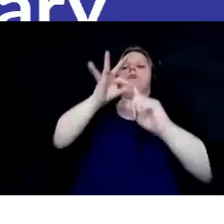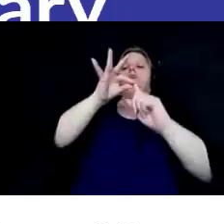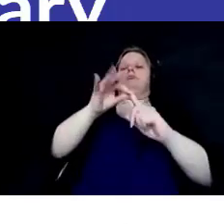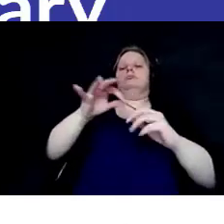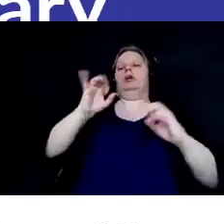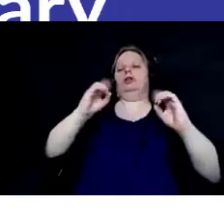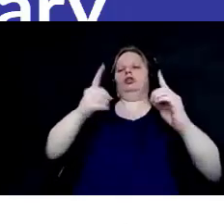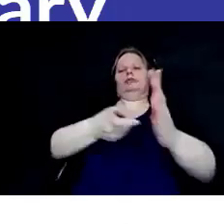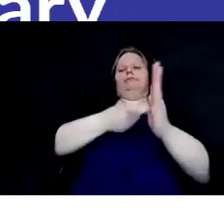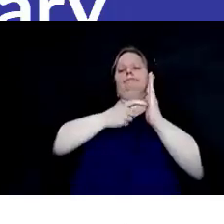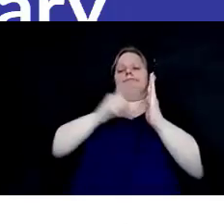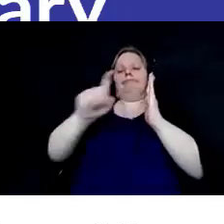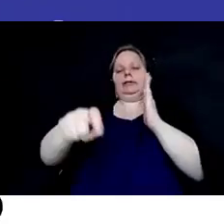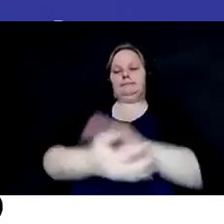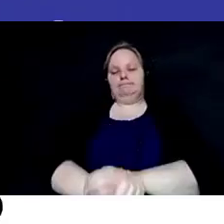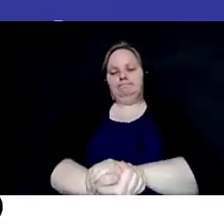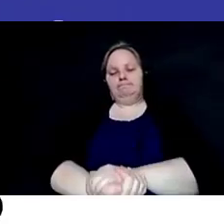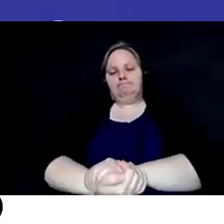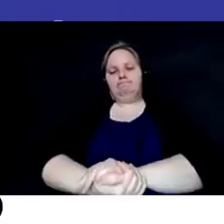education.